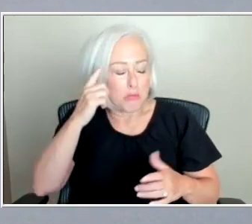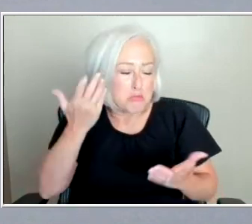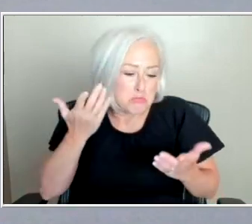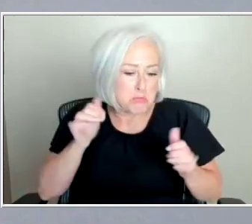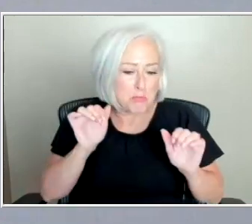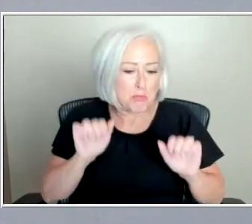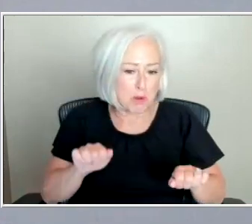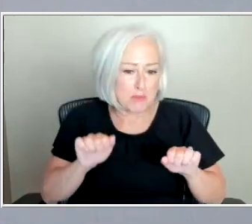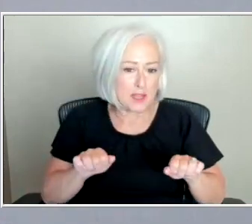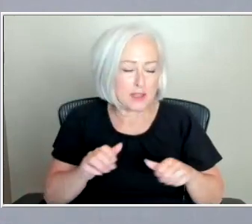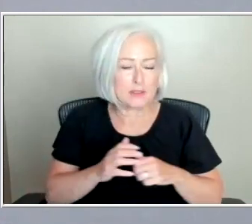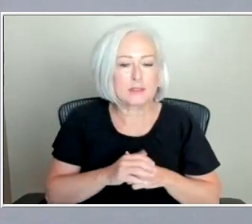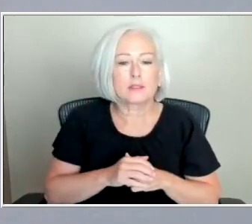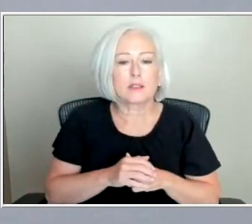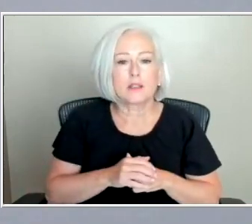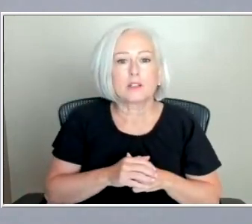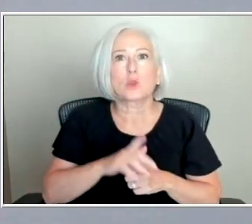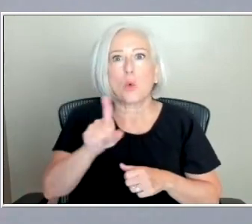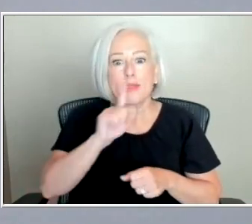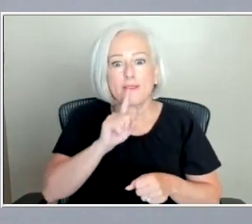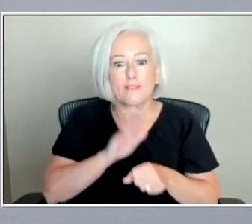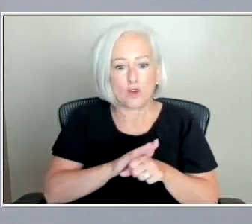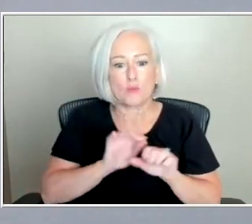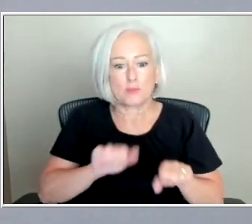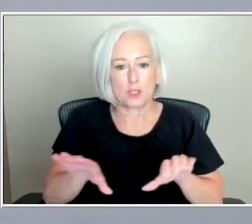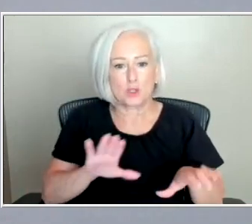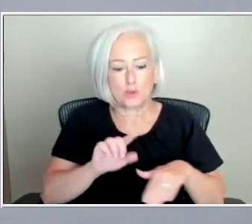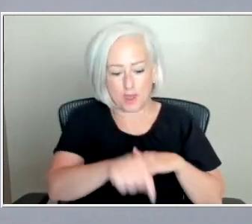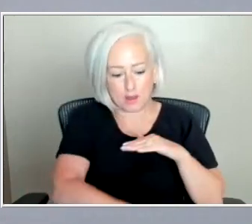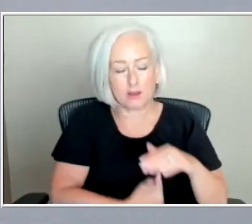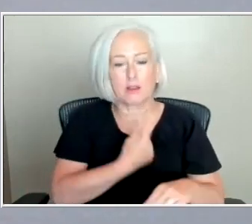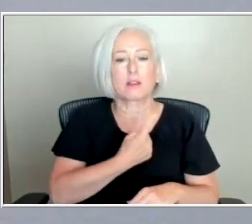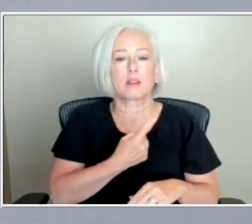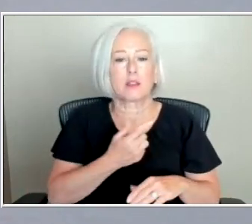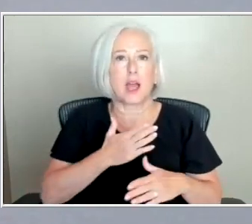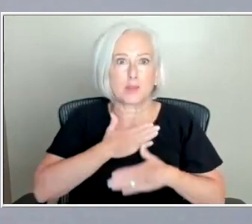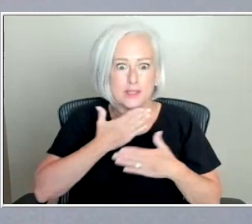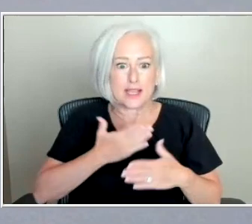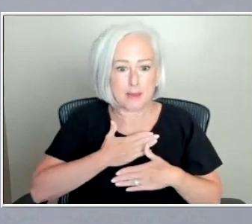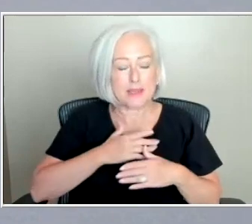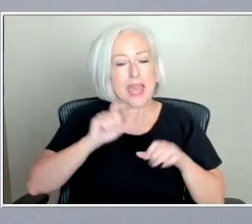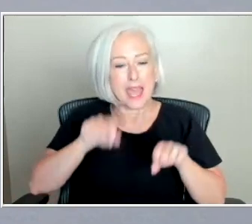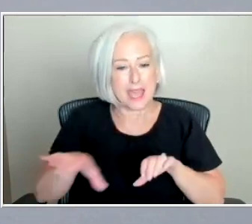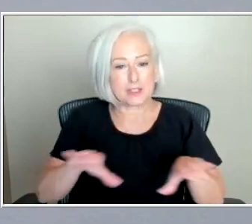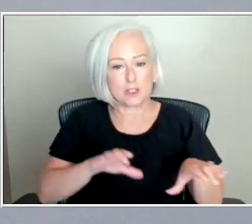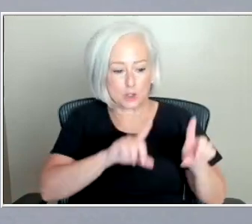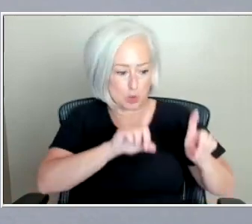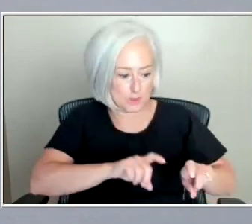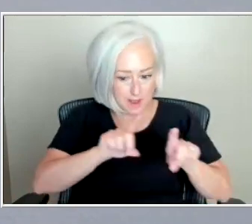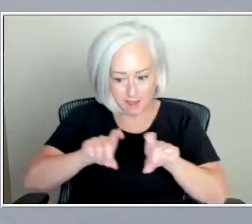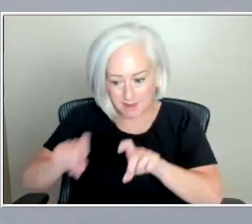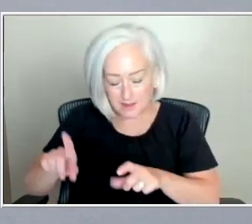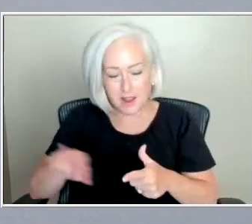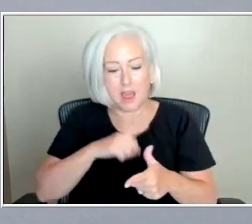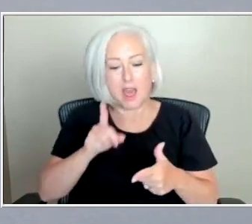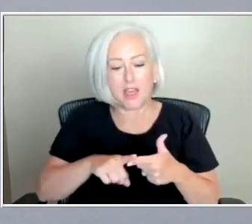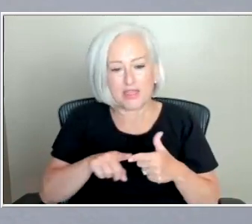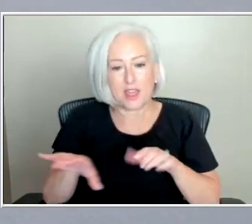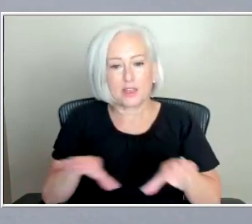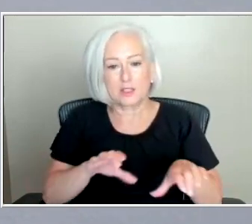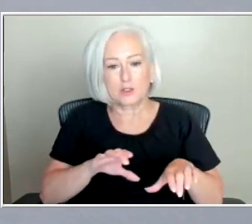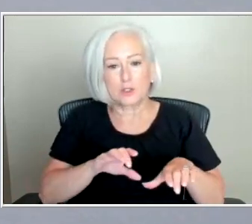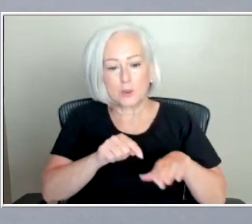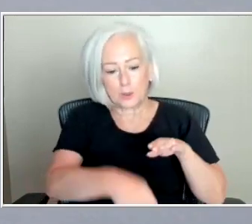confirmed, I was very happy. I had to do some tests and an angiogram to confirm that I was a good candidate. But